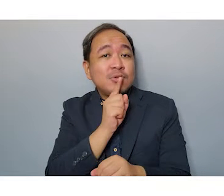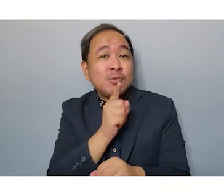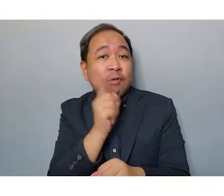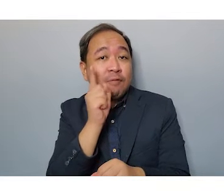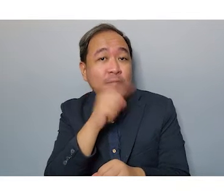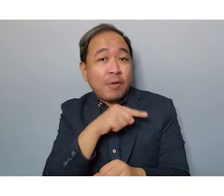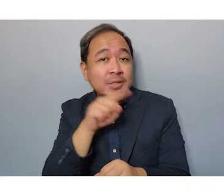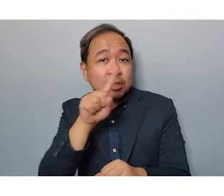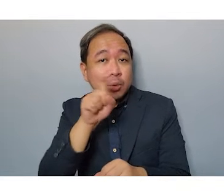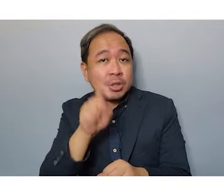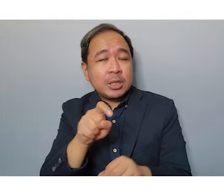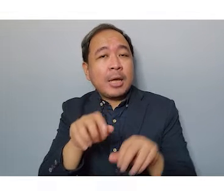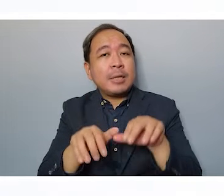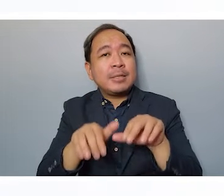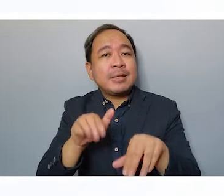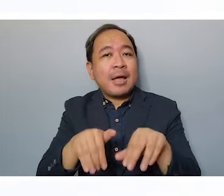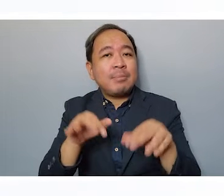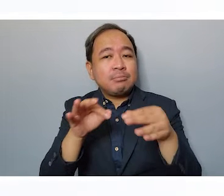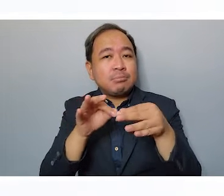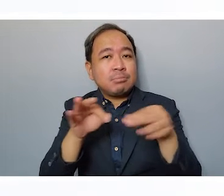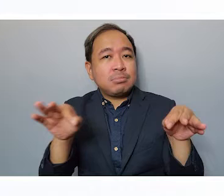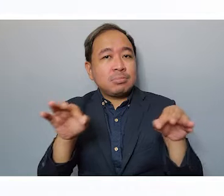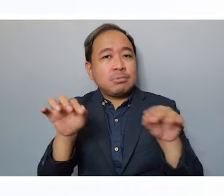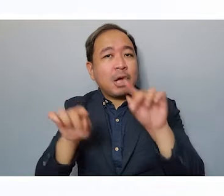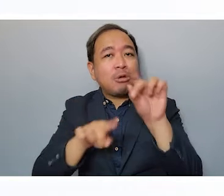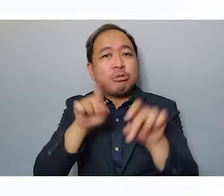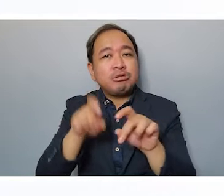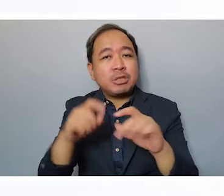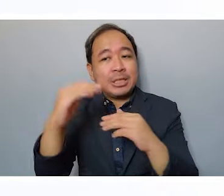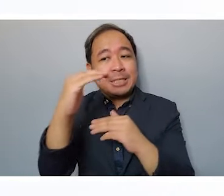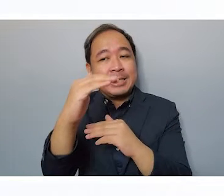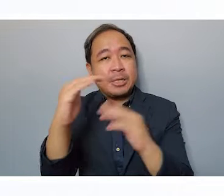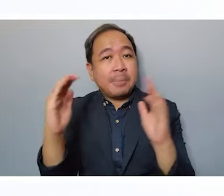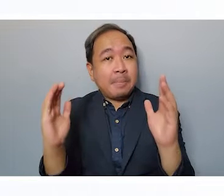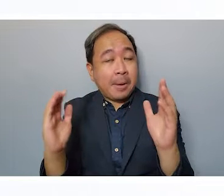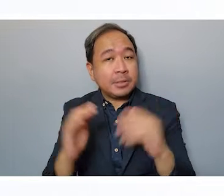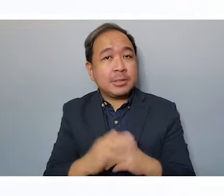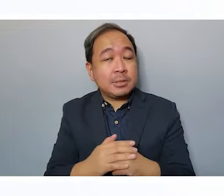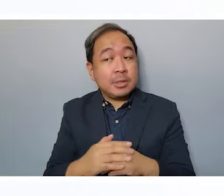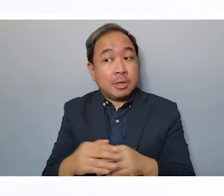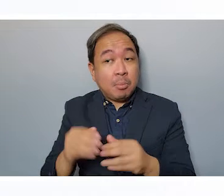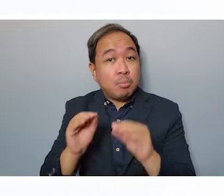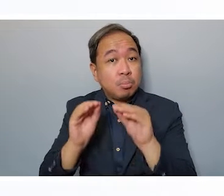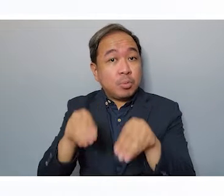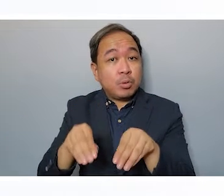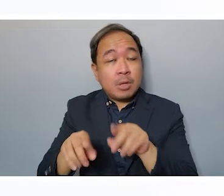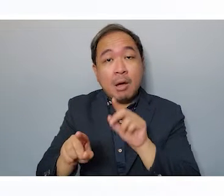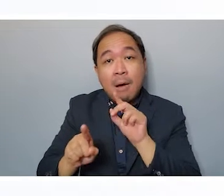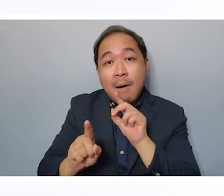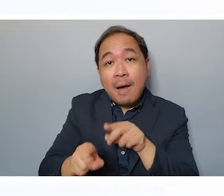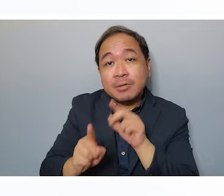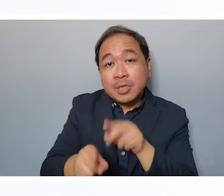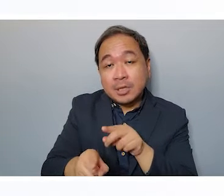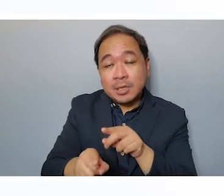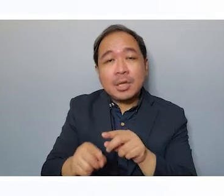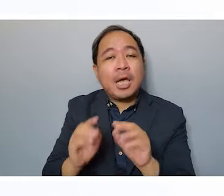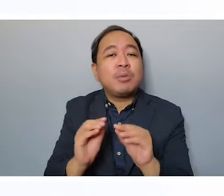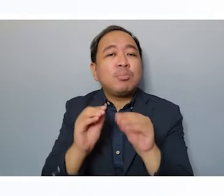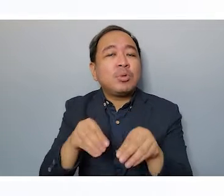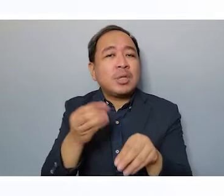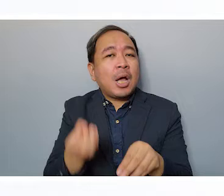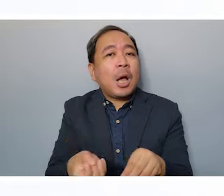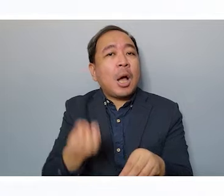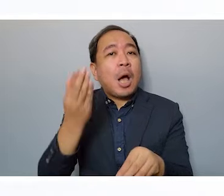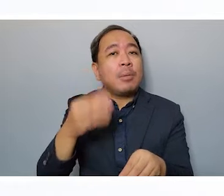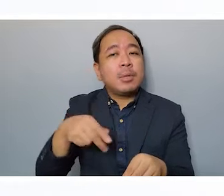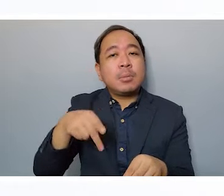To create a true or false question, type in your question in the question text box. Answer it correctly and type in its